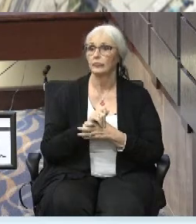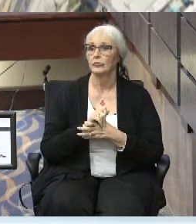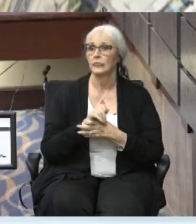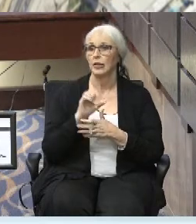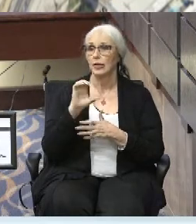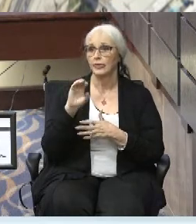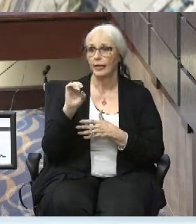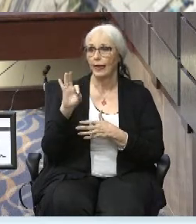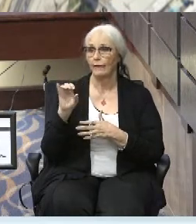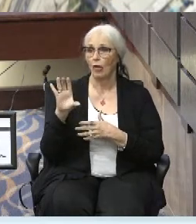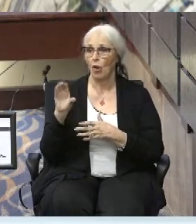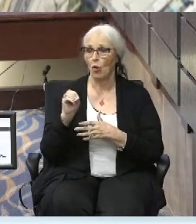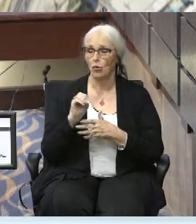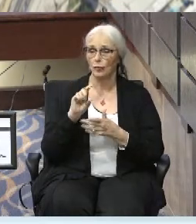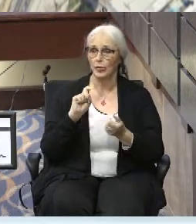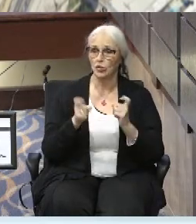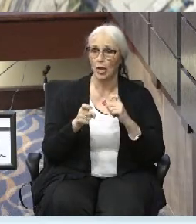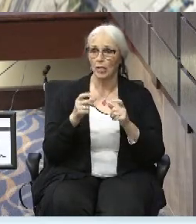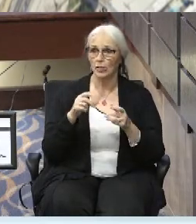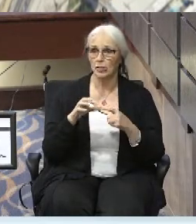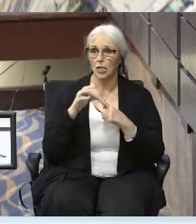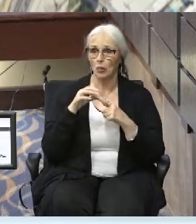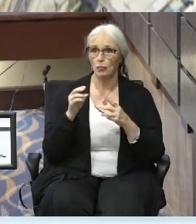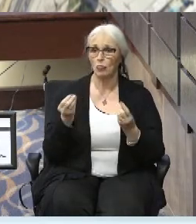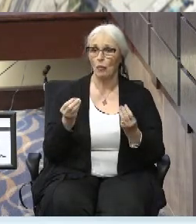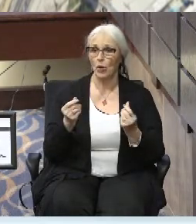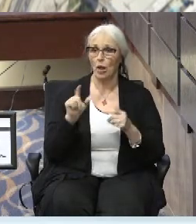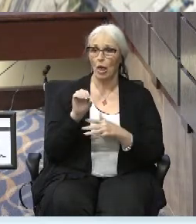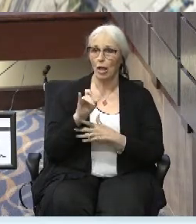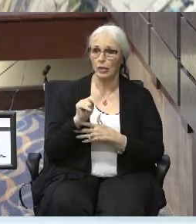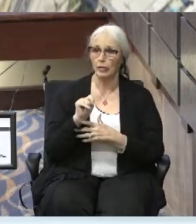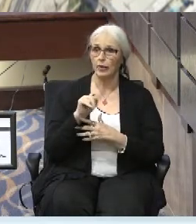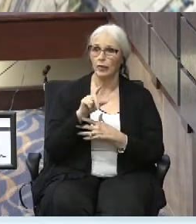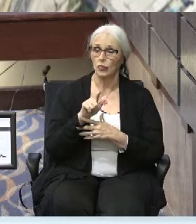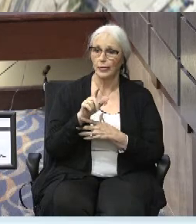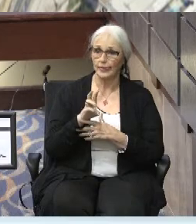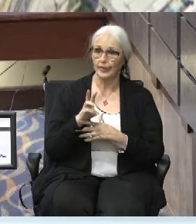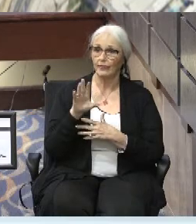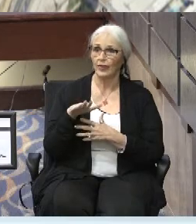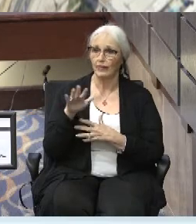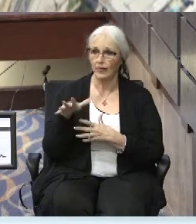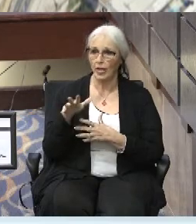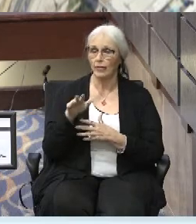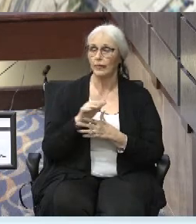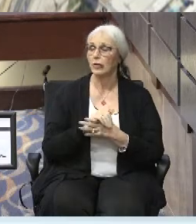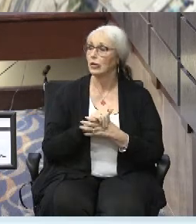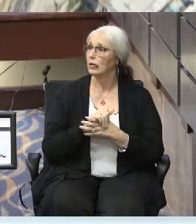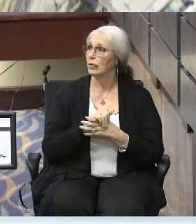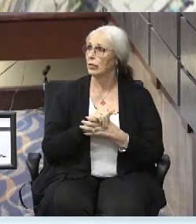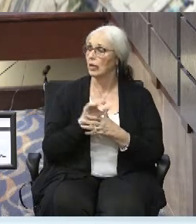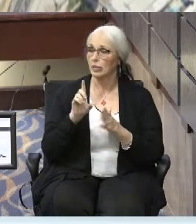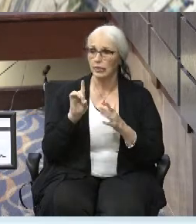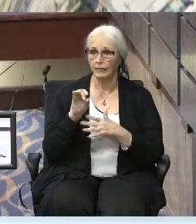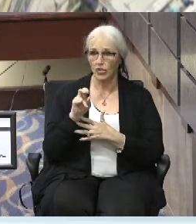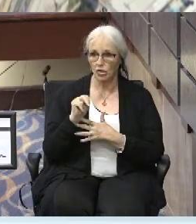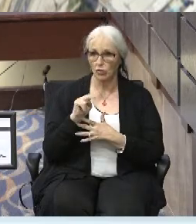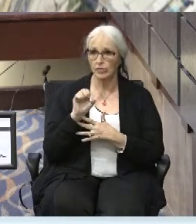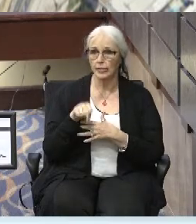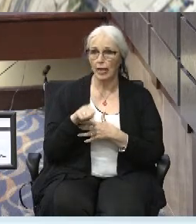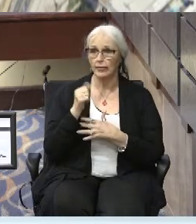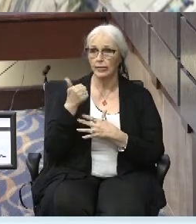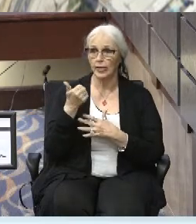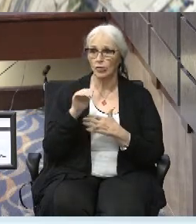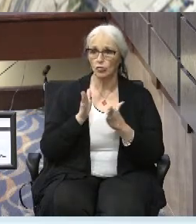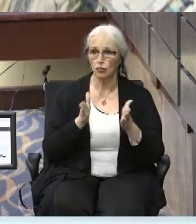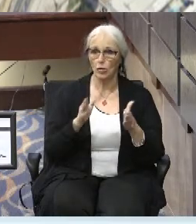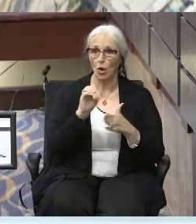providing that the zoning map shall be changed so that certain property described as lot 26, block 55 of the Ross subdivision known as 918 South 10th Street shall be changed from